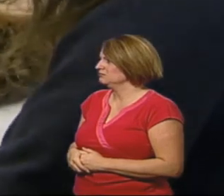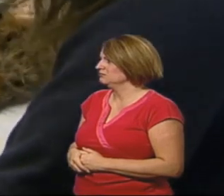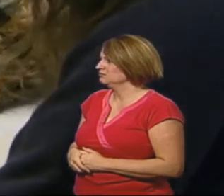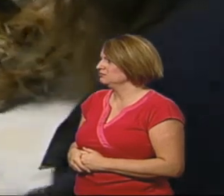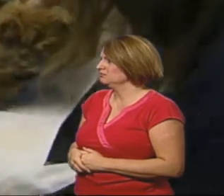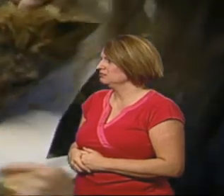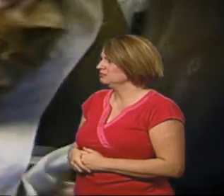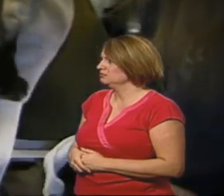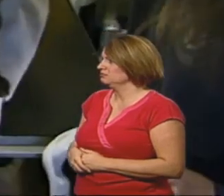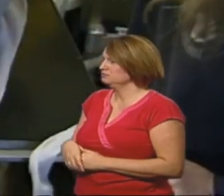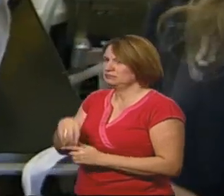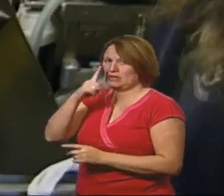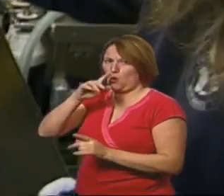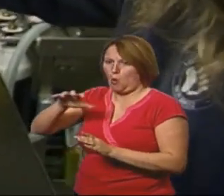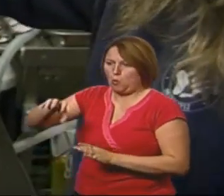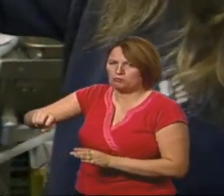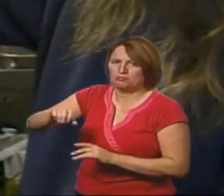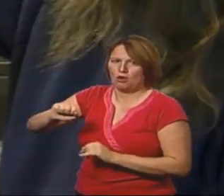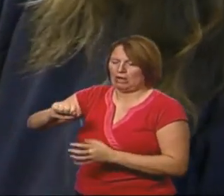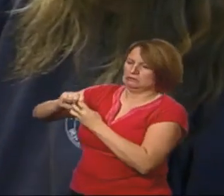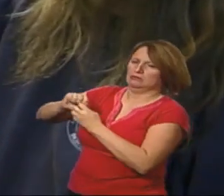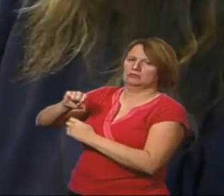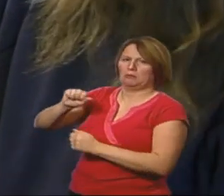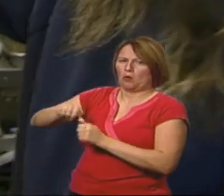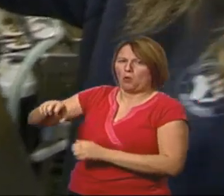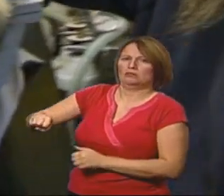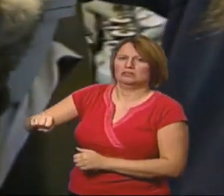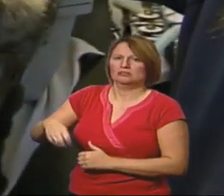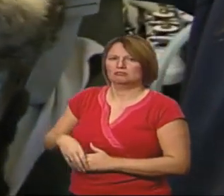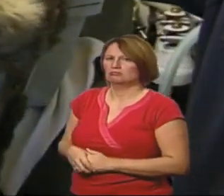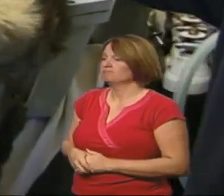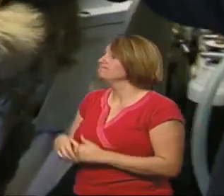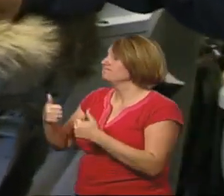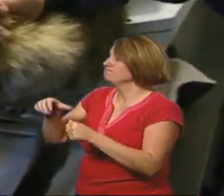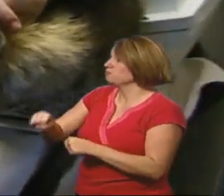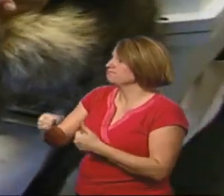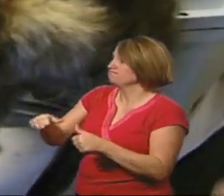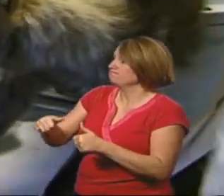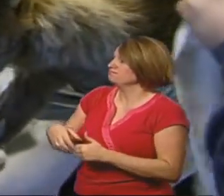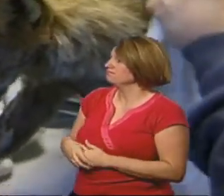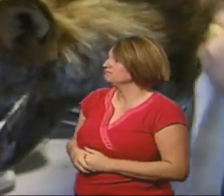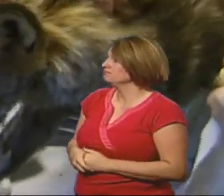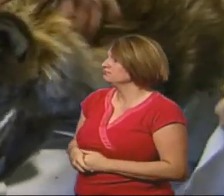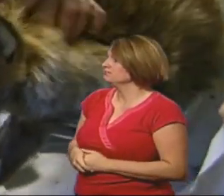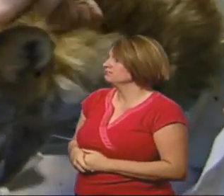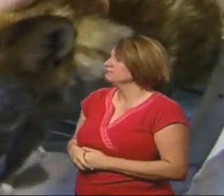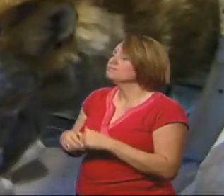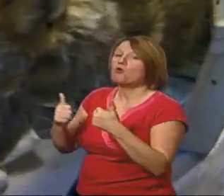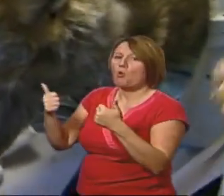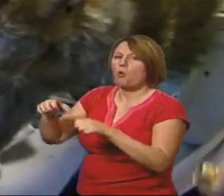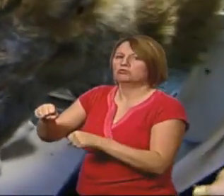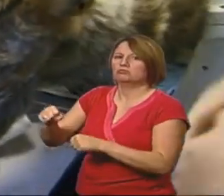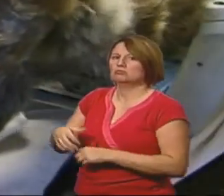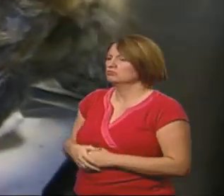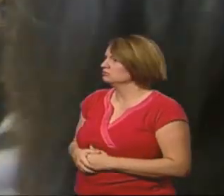Right, there you go. Can you, Corinne, could you scrap him without getting bitten so I can actually get it? That's it. You